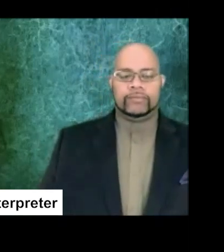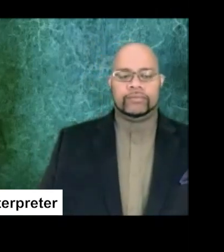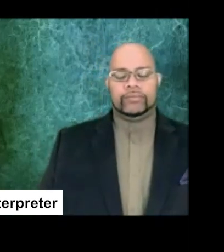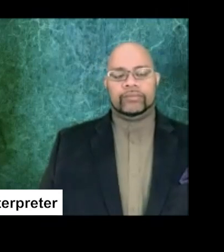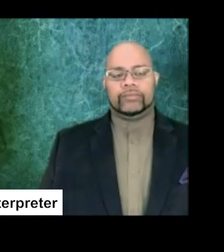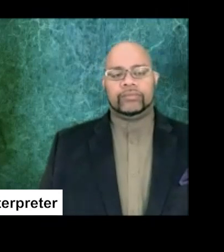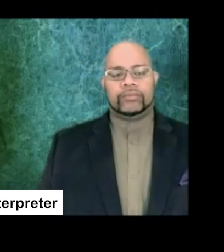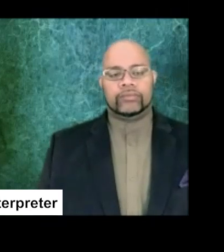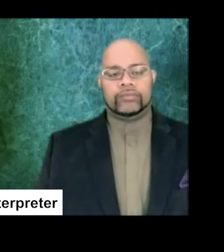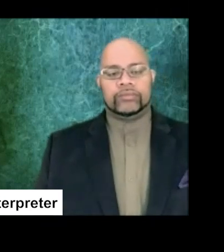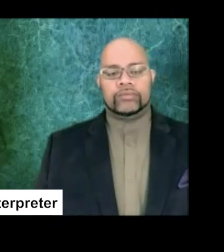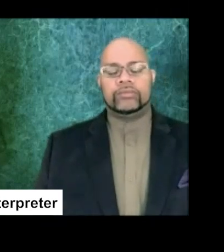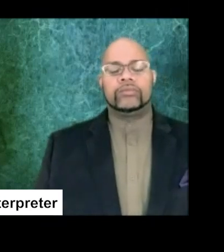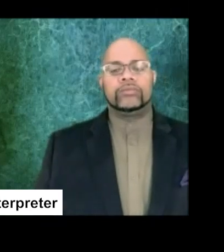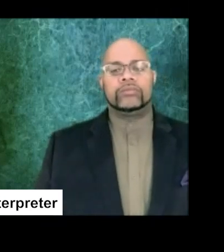by